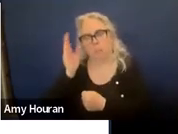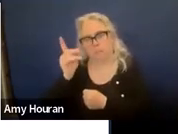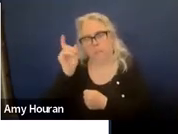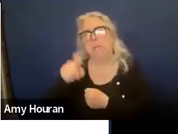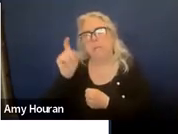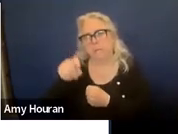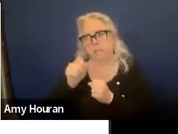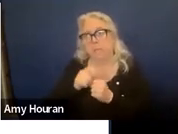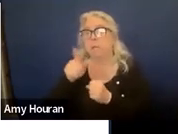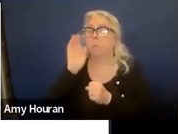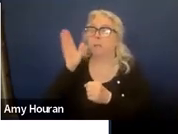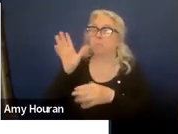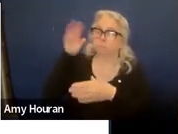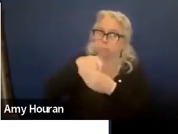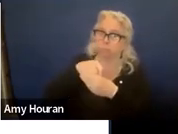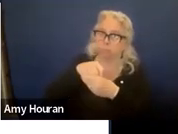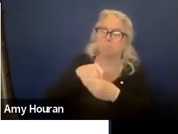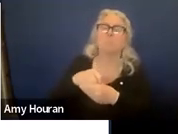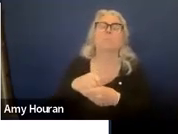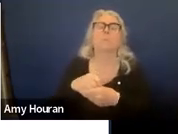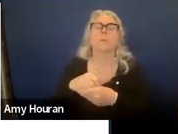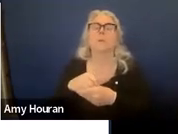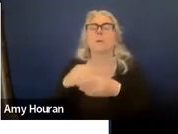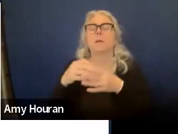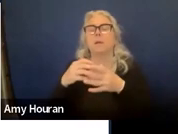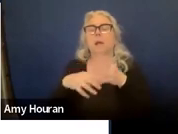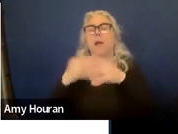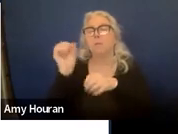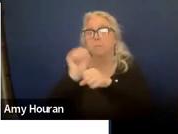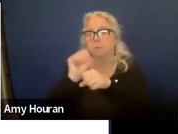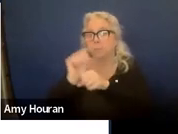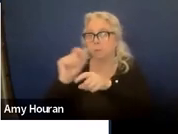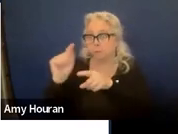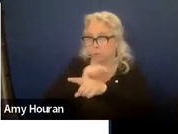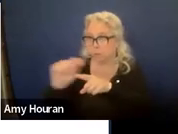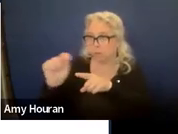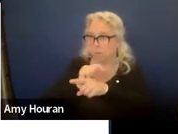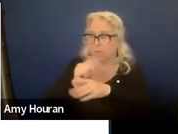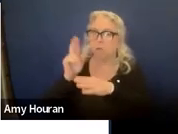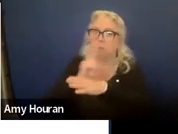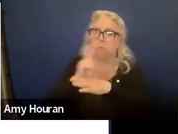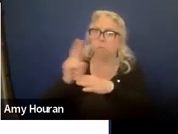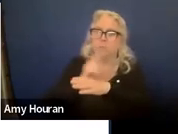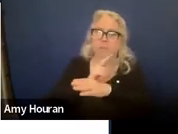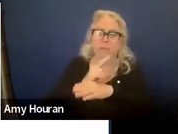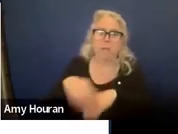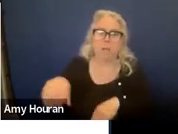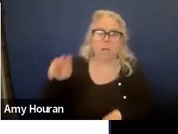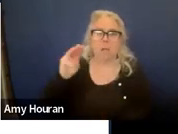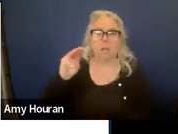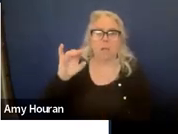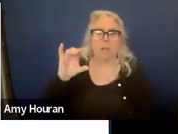He will participate in on-the-job training using microswitches.